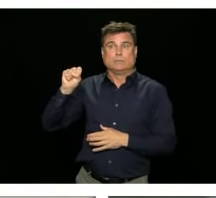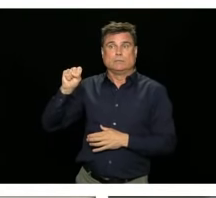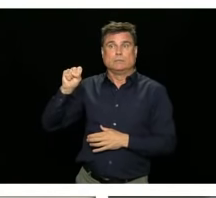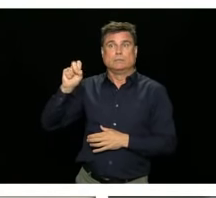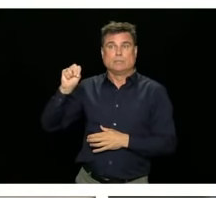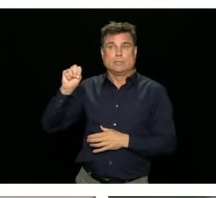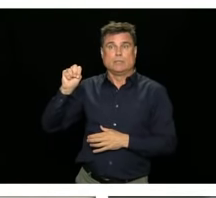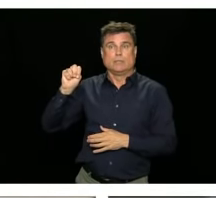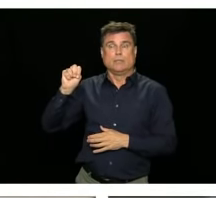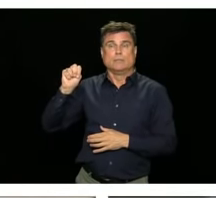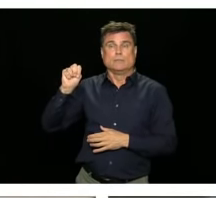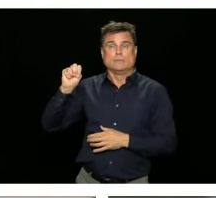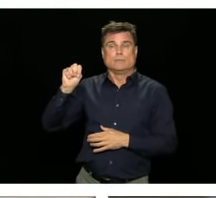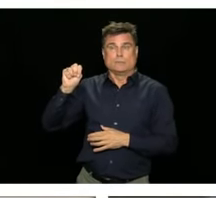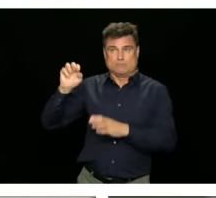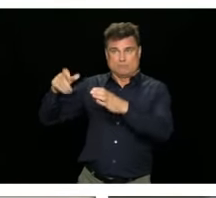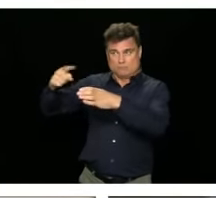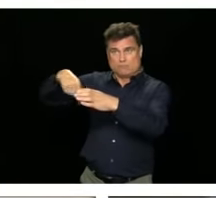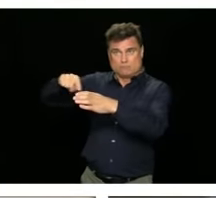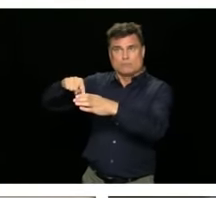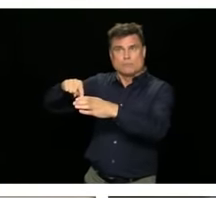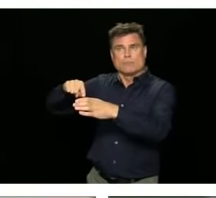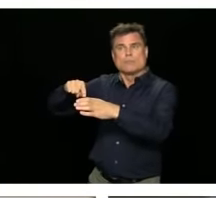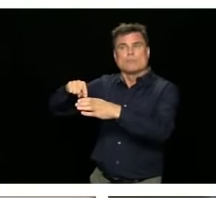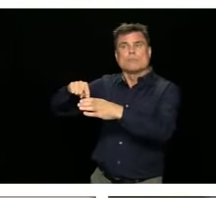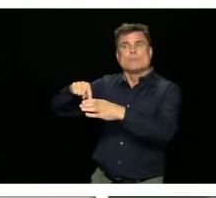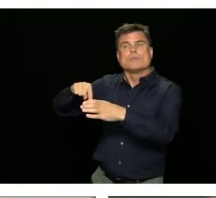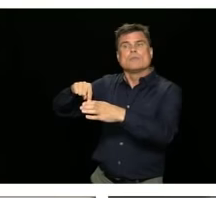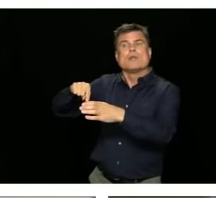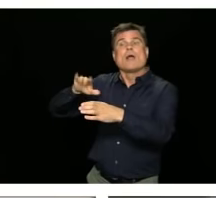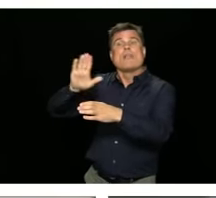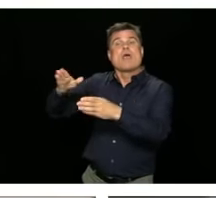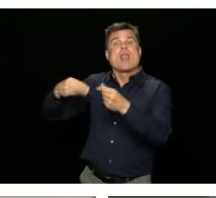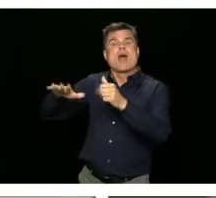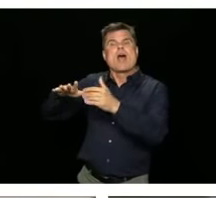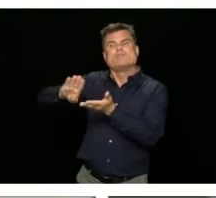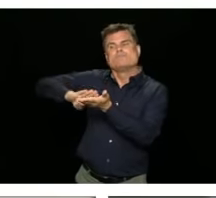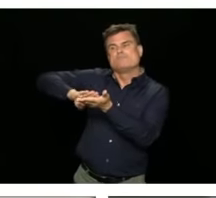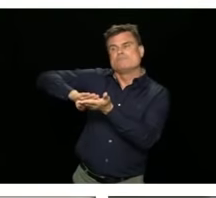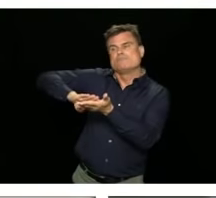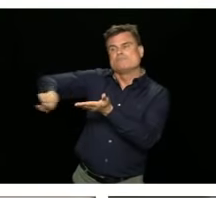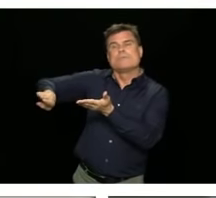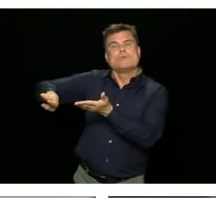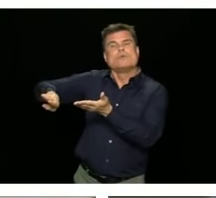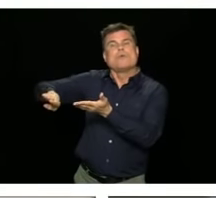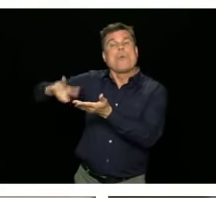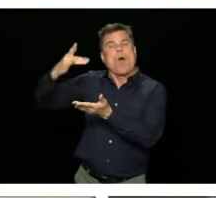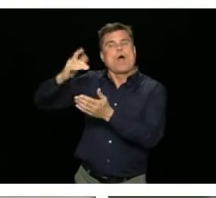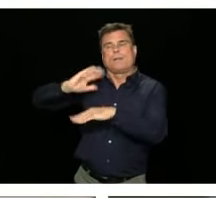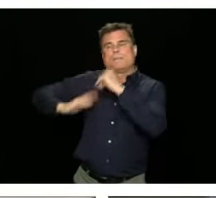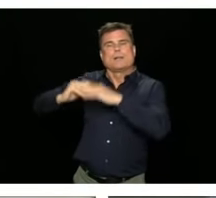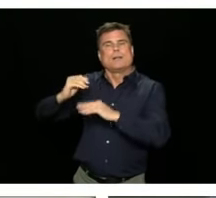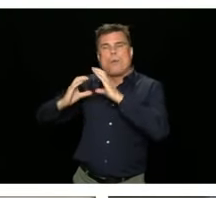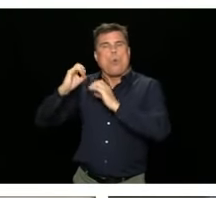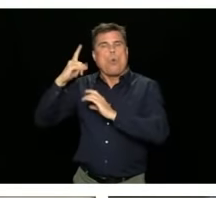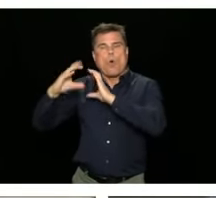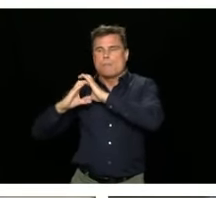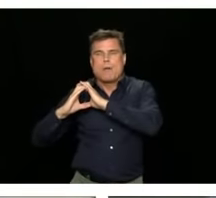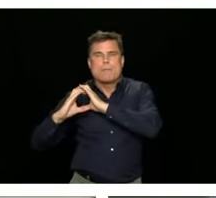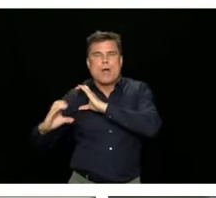MLA Ravi Kalan, can I invite you to answer this question? No, that is a tough question,